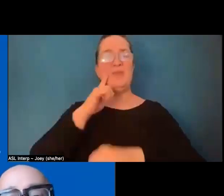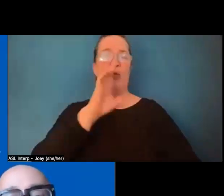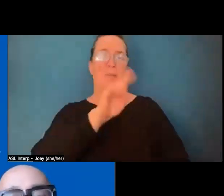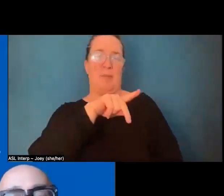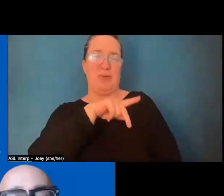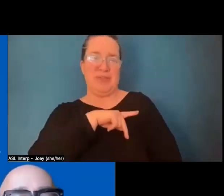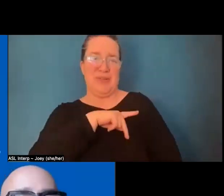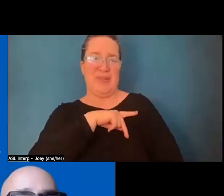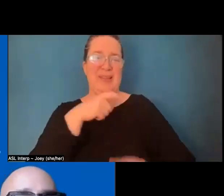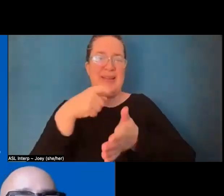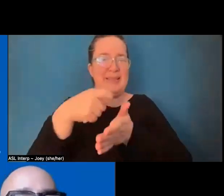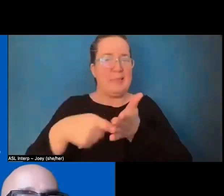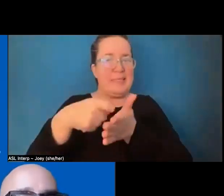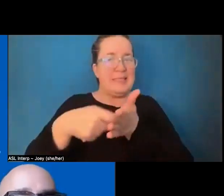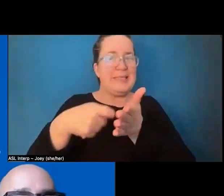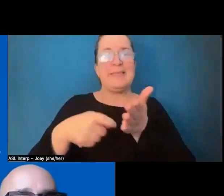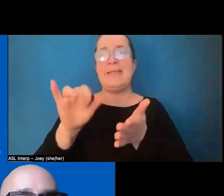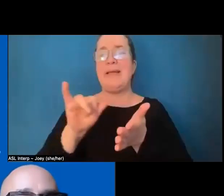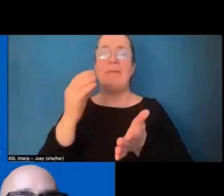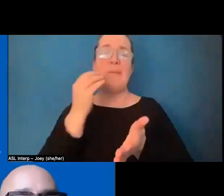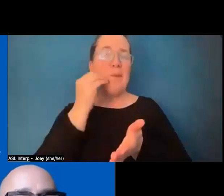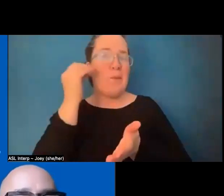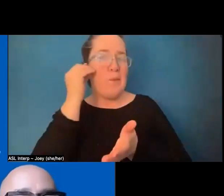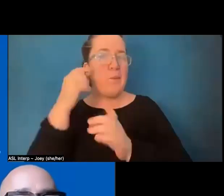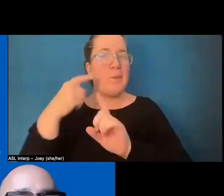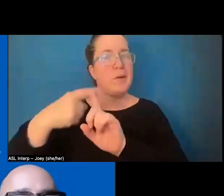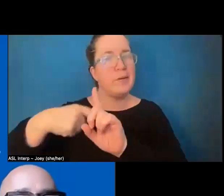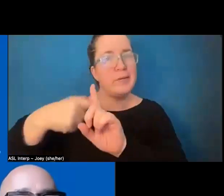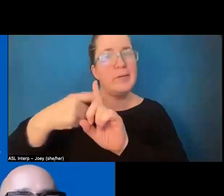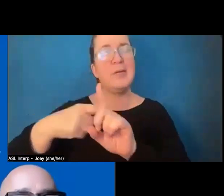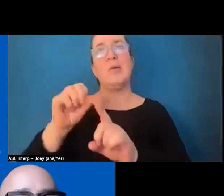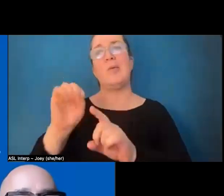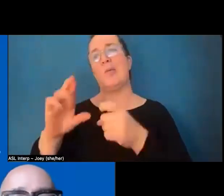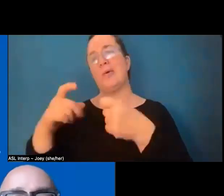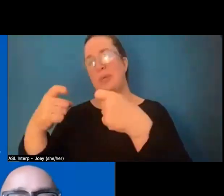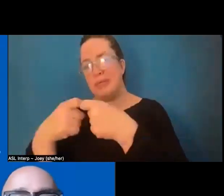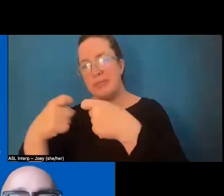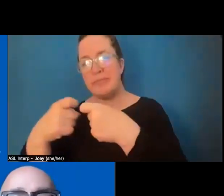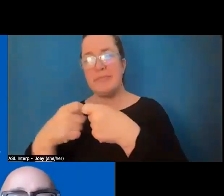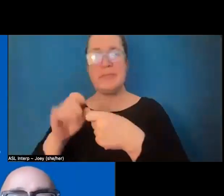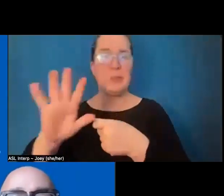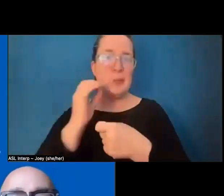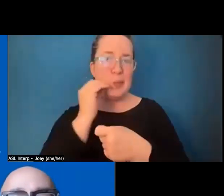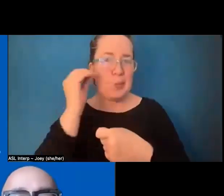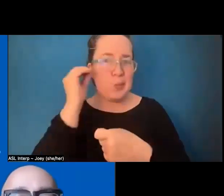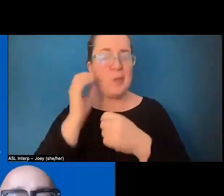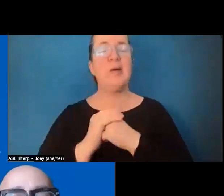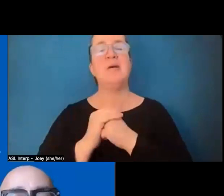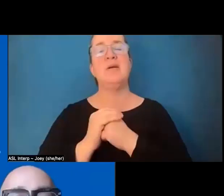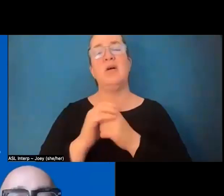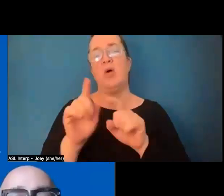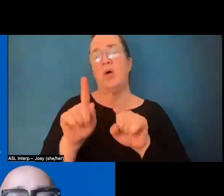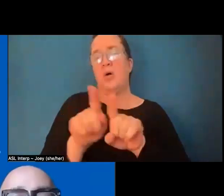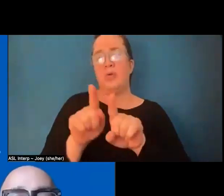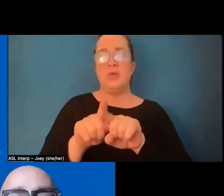mortgages or utilities. They can also not be put towards services or assistance that require